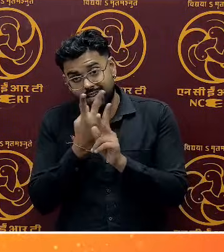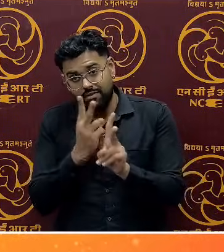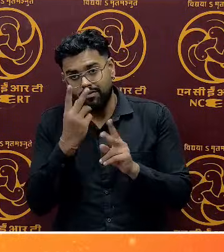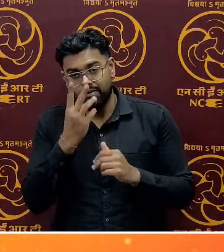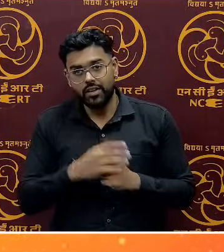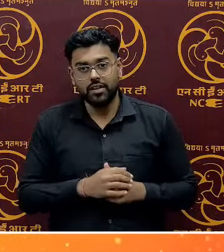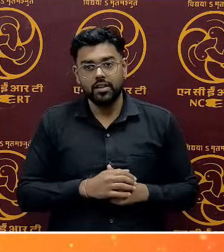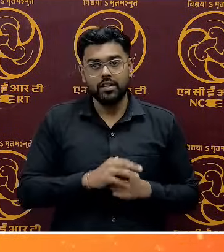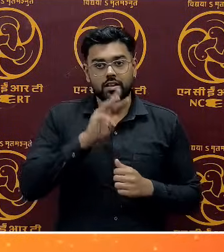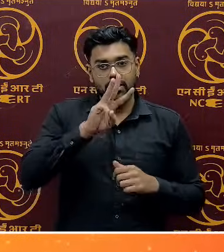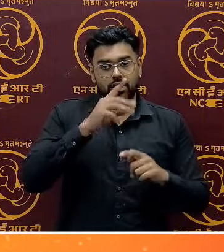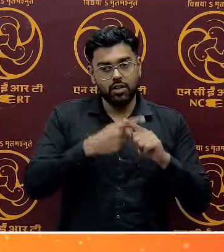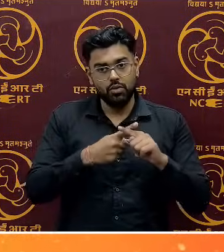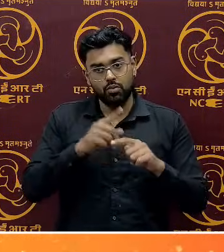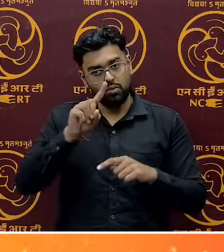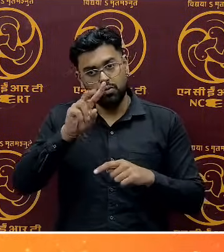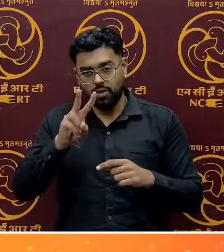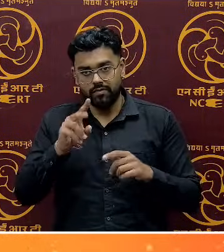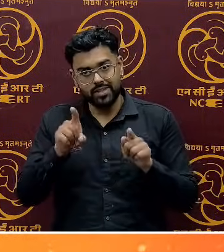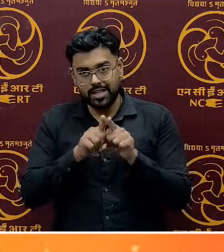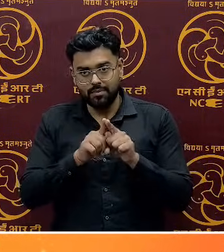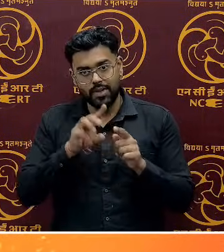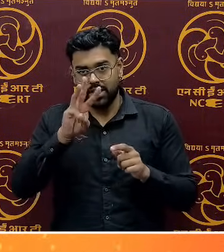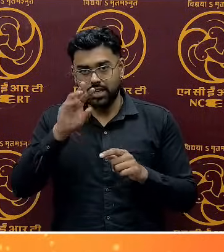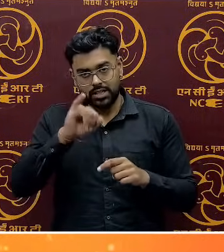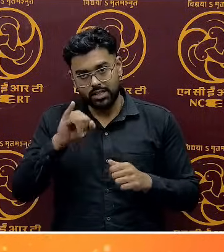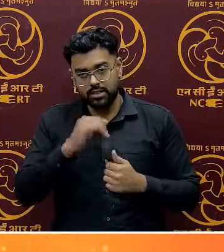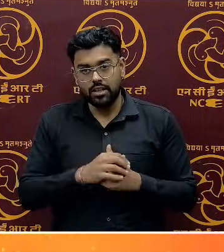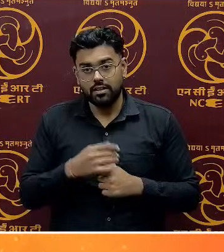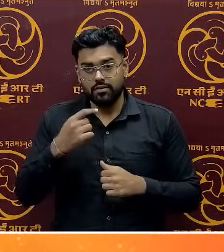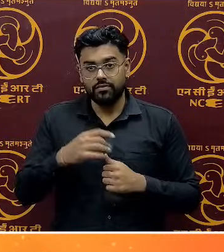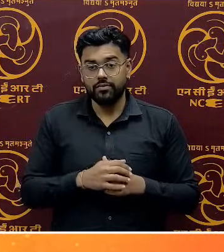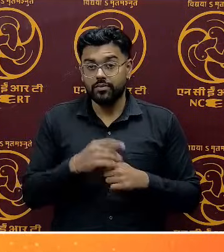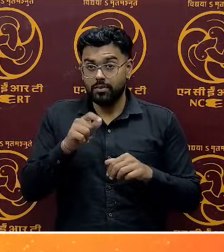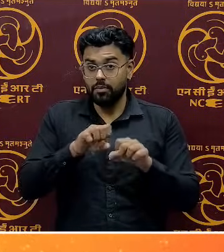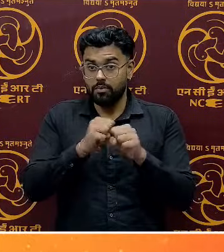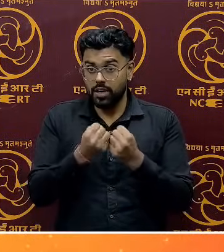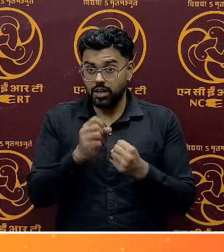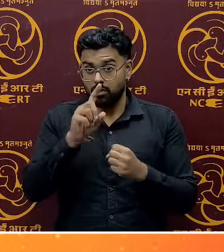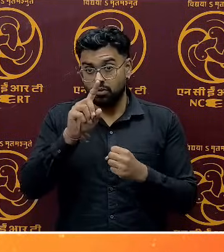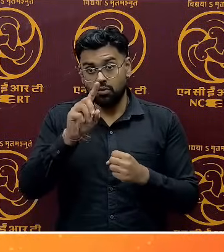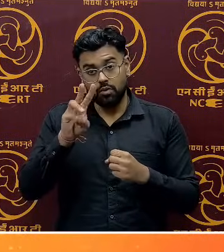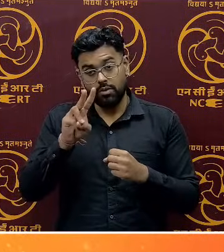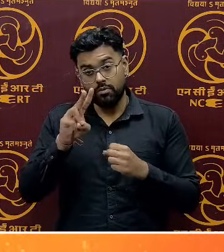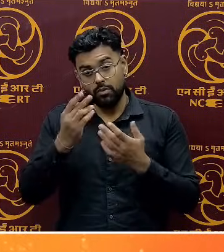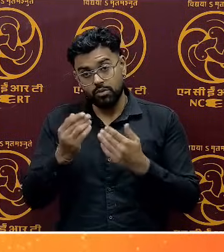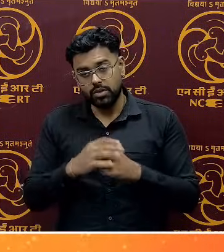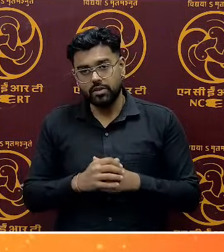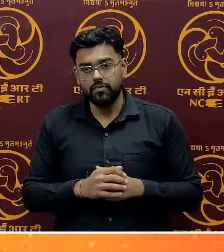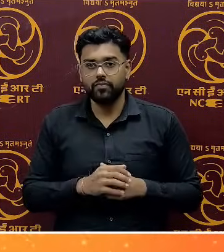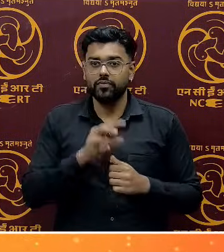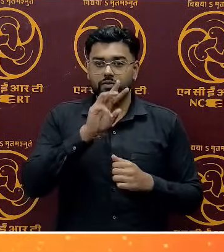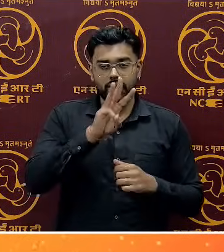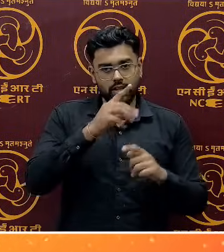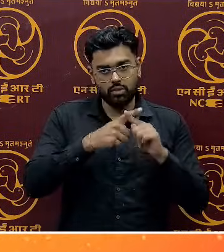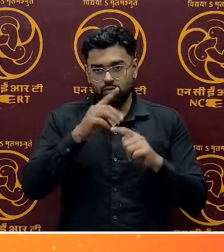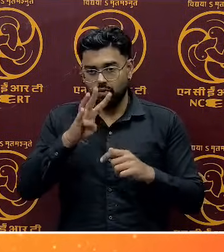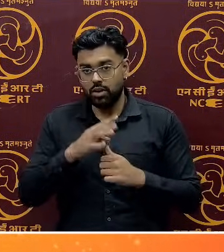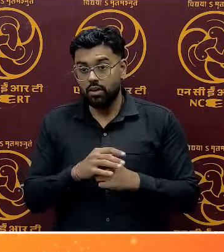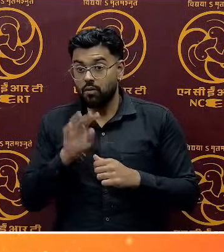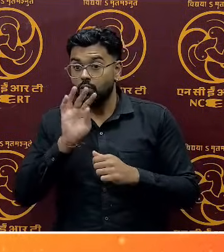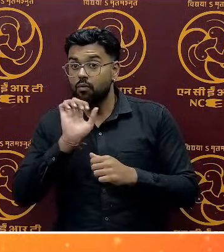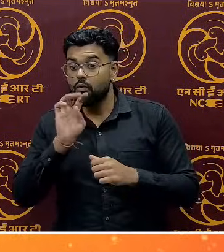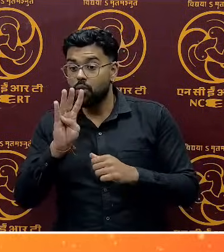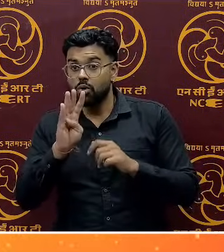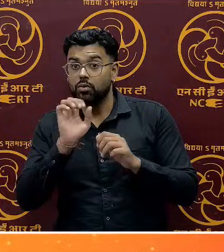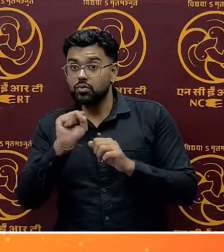into 12 is also 36. Yes. Can I break this 12 as 3 into 4? 3 into 4. Okay. What are the factors of 4 here? 2 by